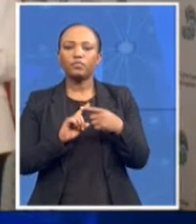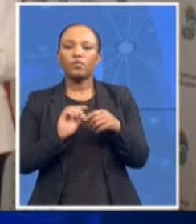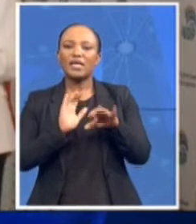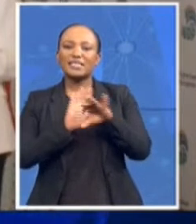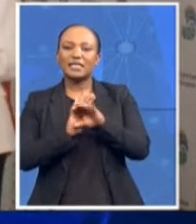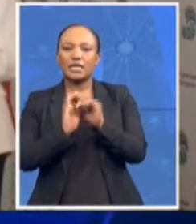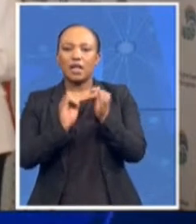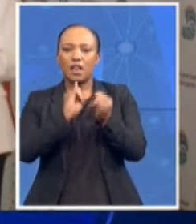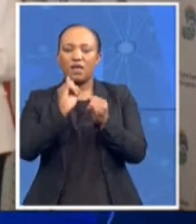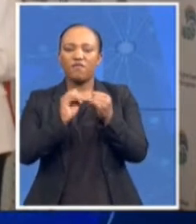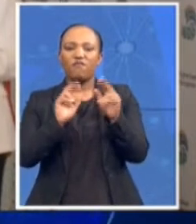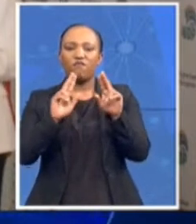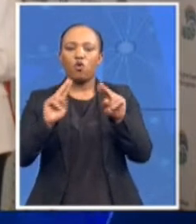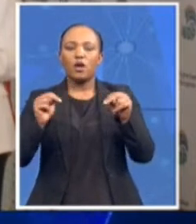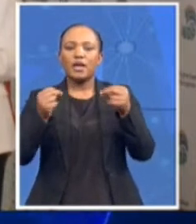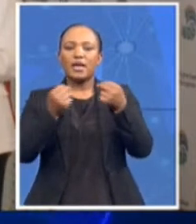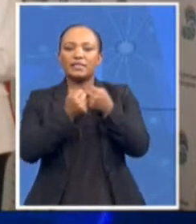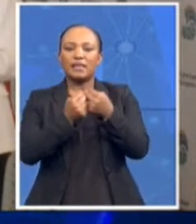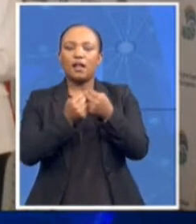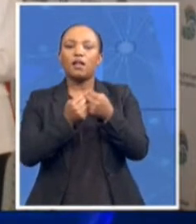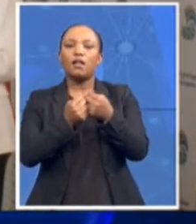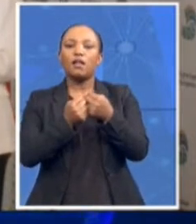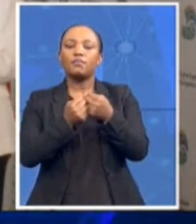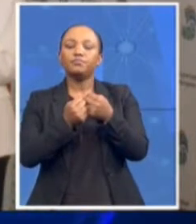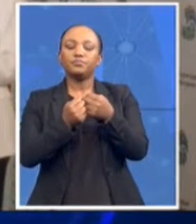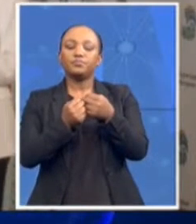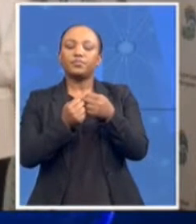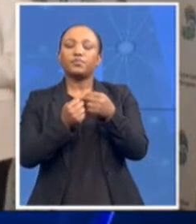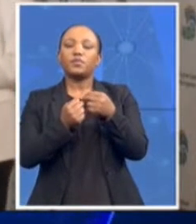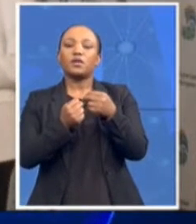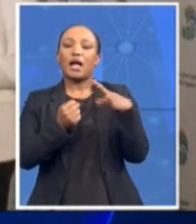Act and failure to observe council resolutions,